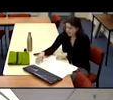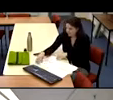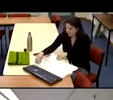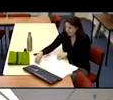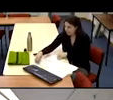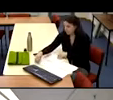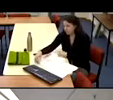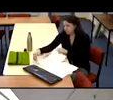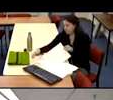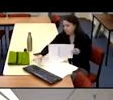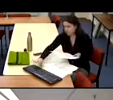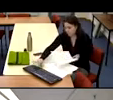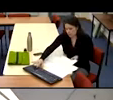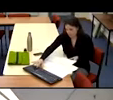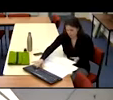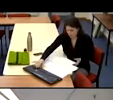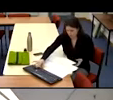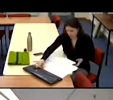saviour.